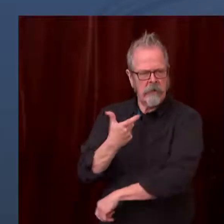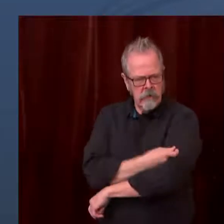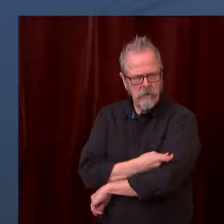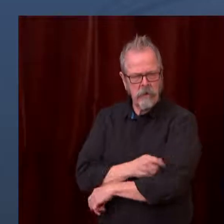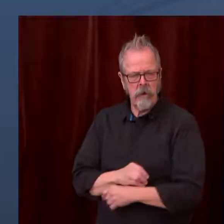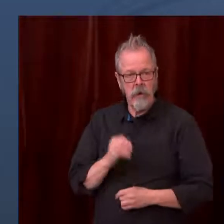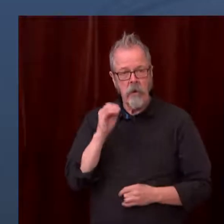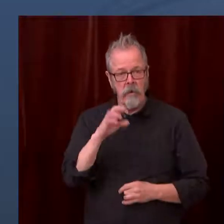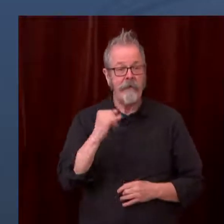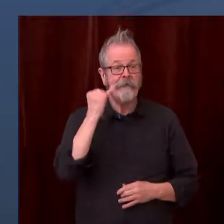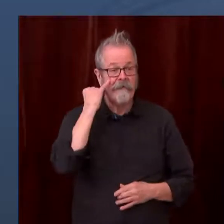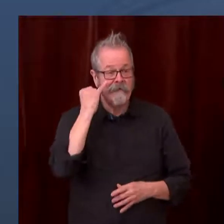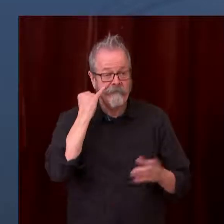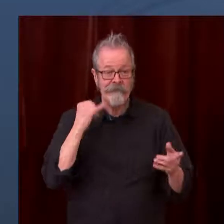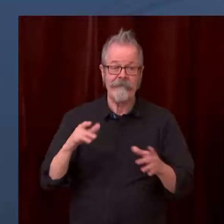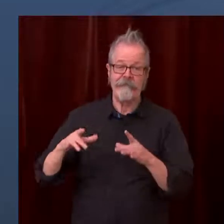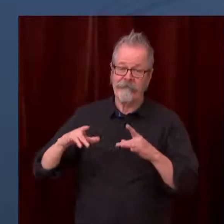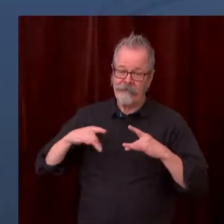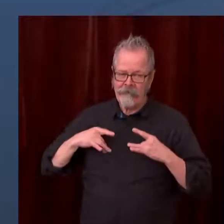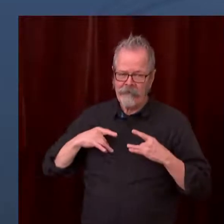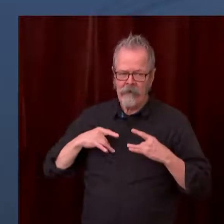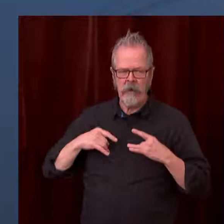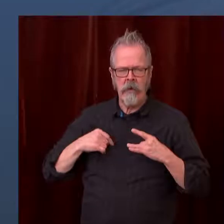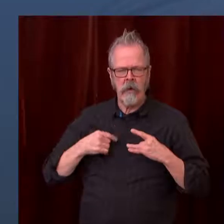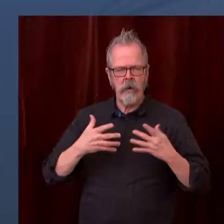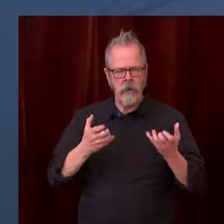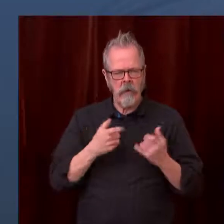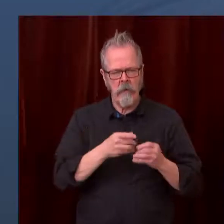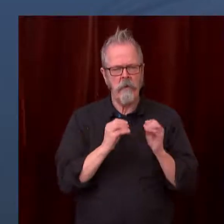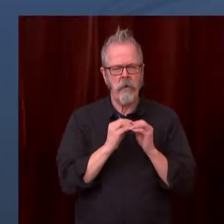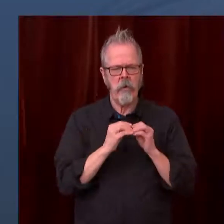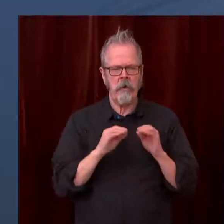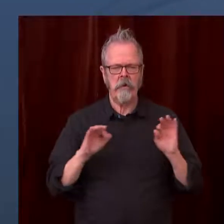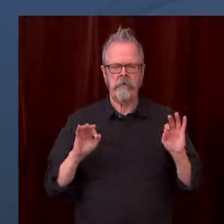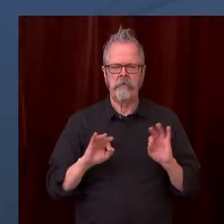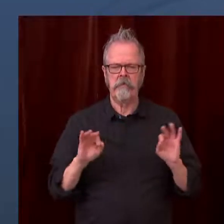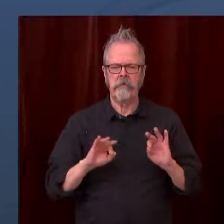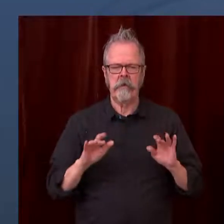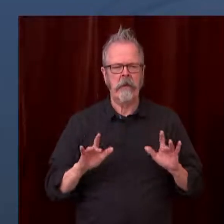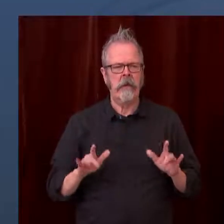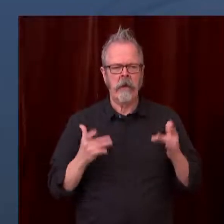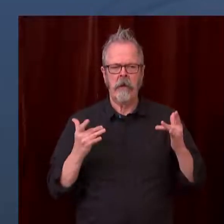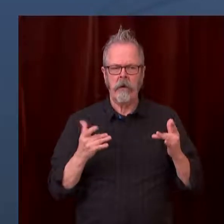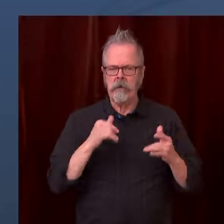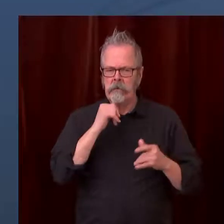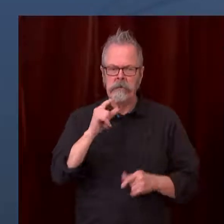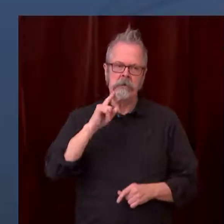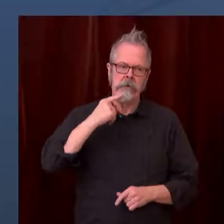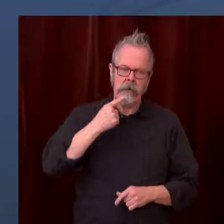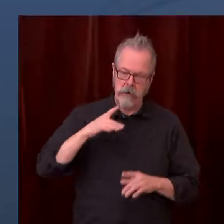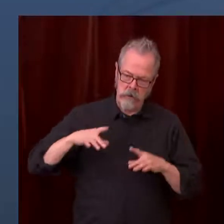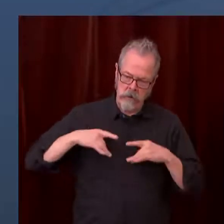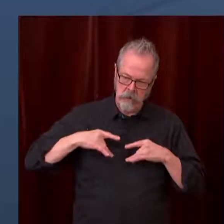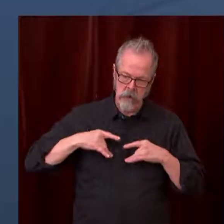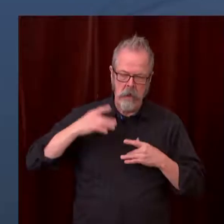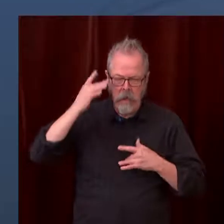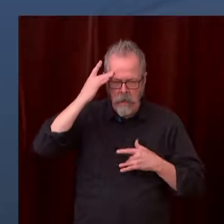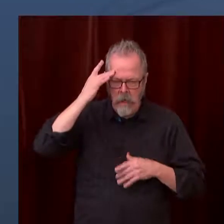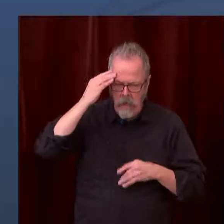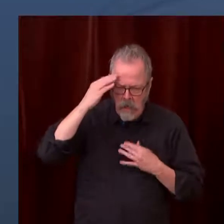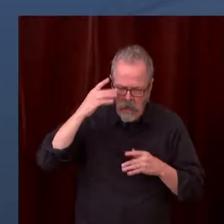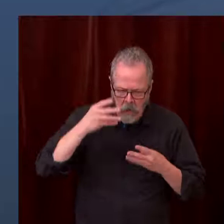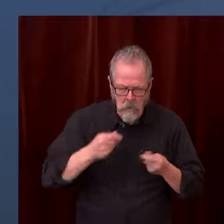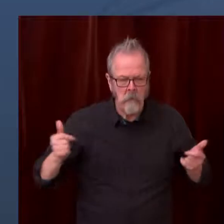order that we're going. I want to make it clear that as we're advancing to this next level, in a few weeks, we are